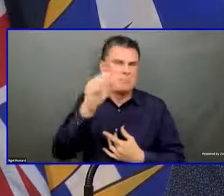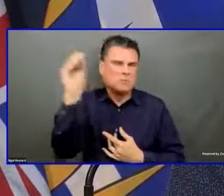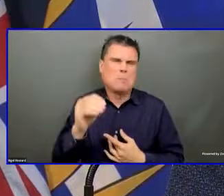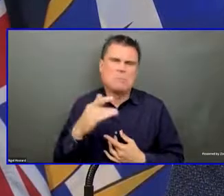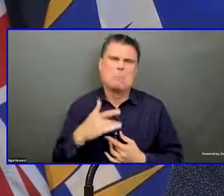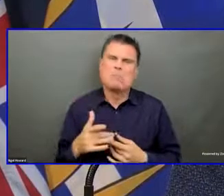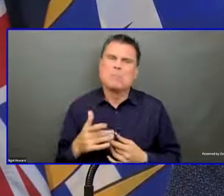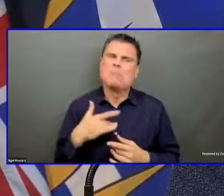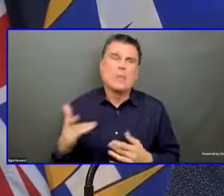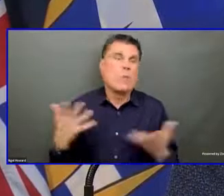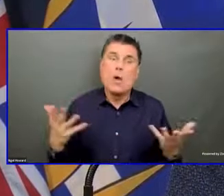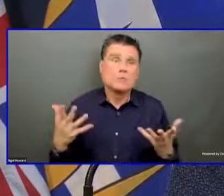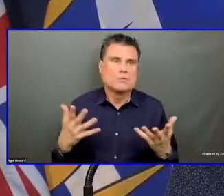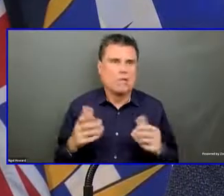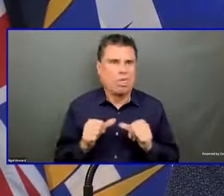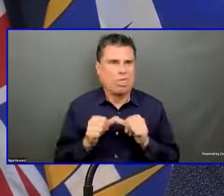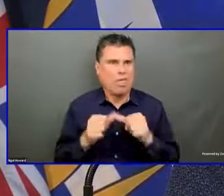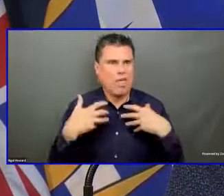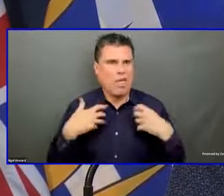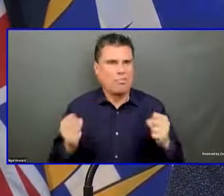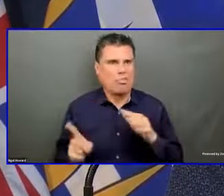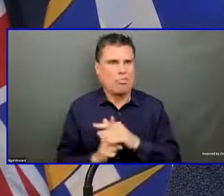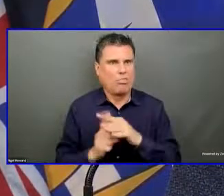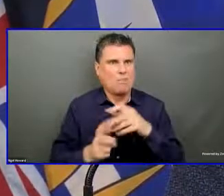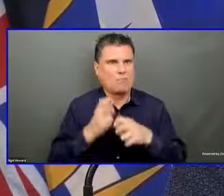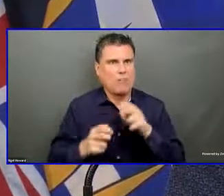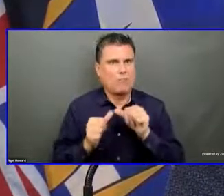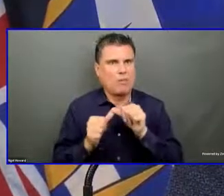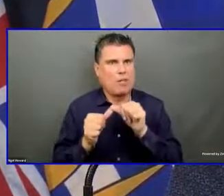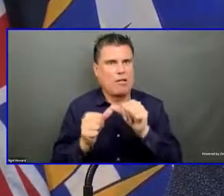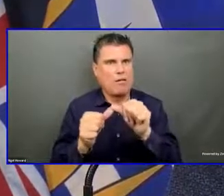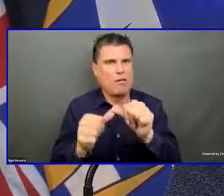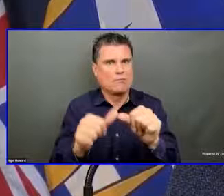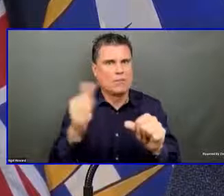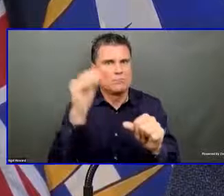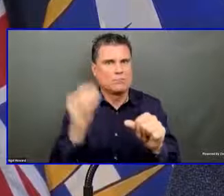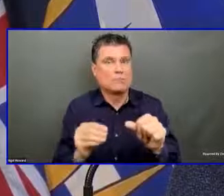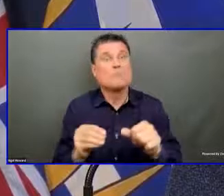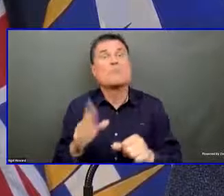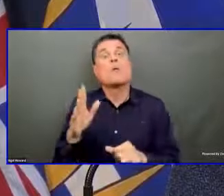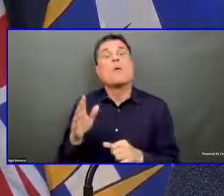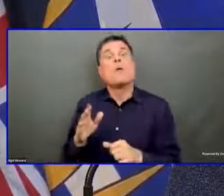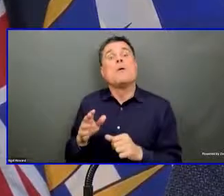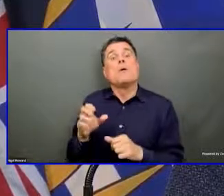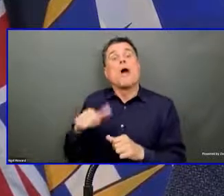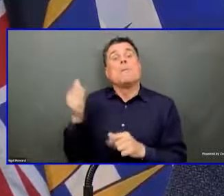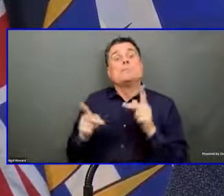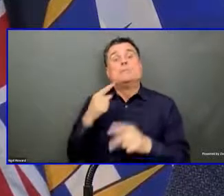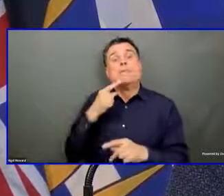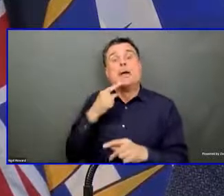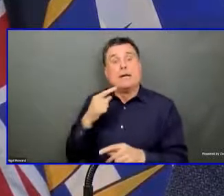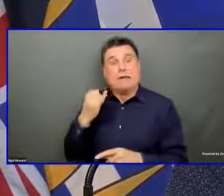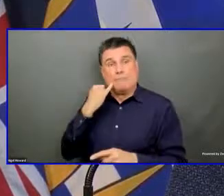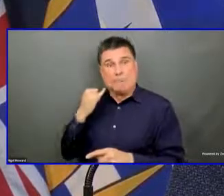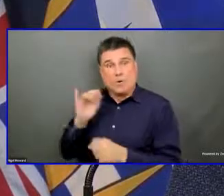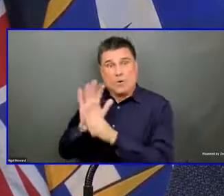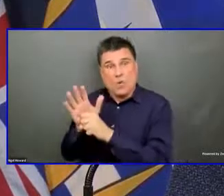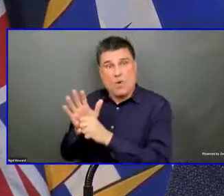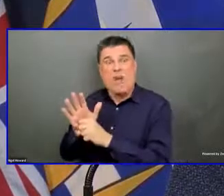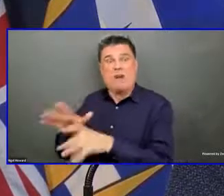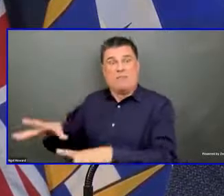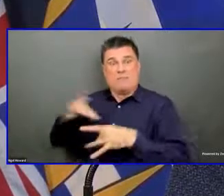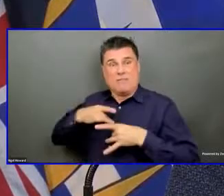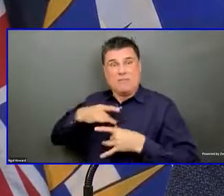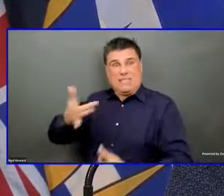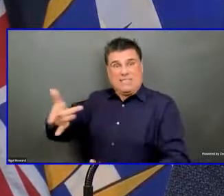people whose illness is severe enough to require hospitalization, that number could be as high as 30%. Given the way BC's cases are going